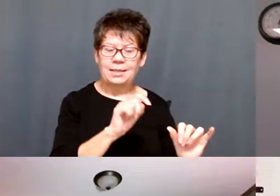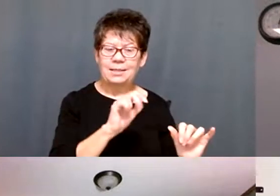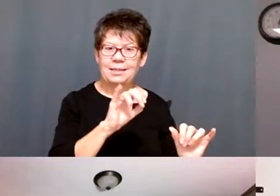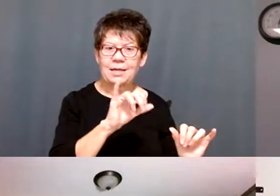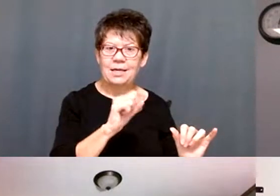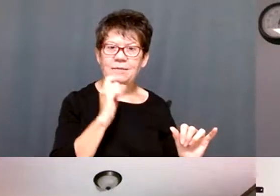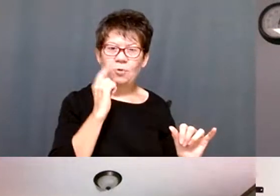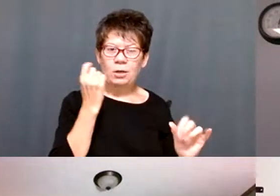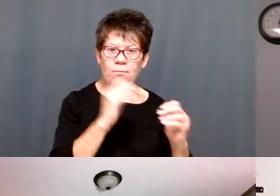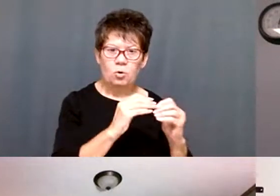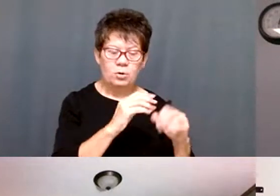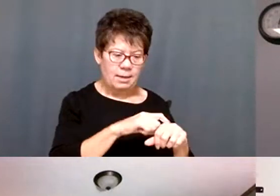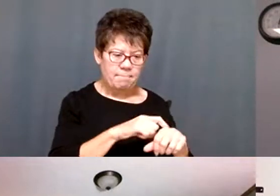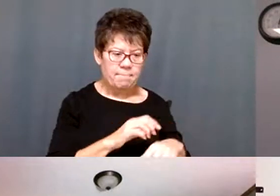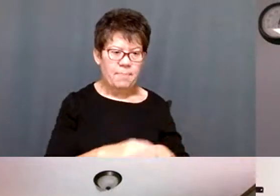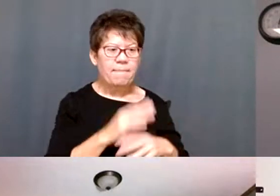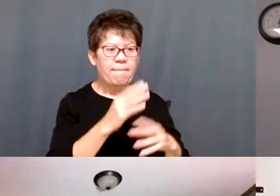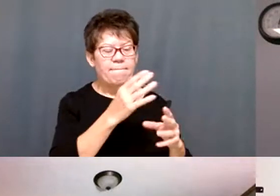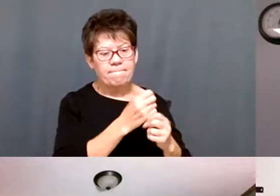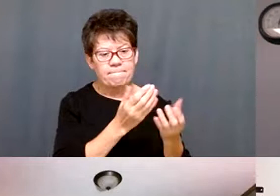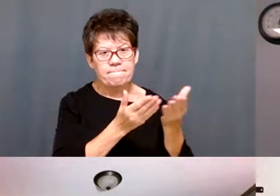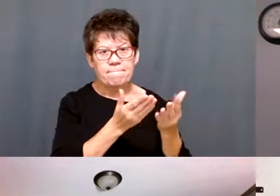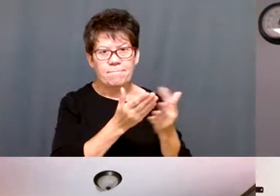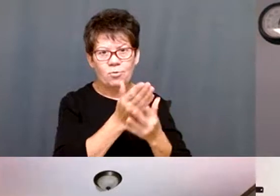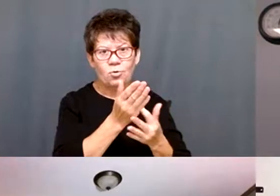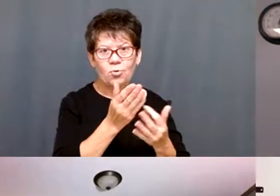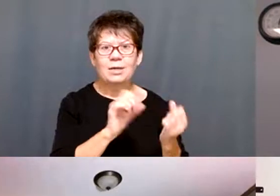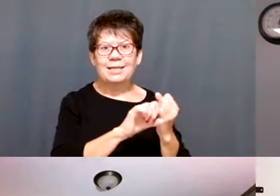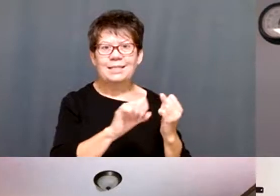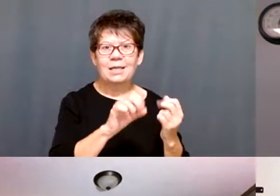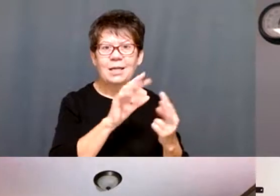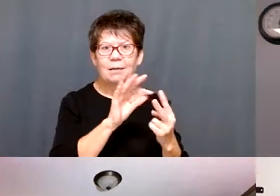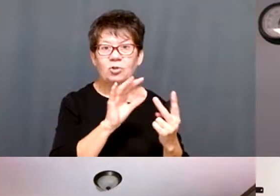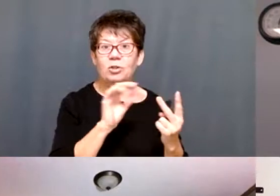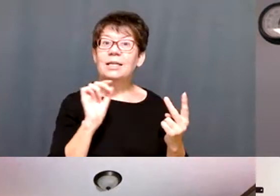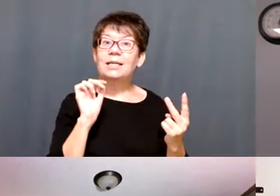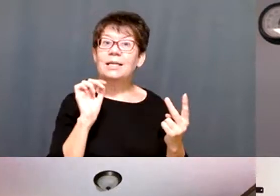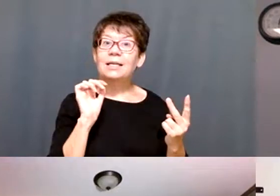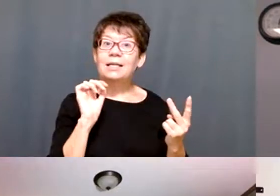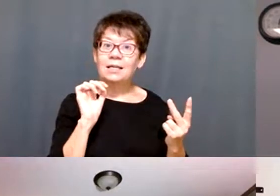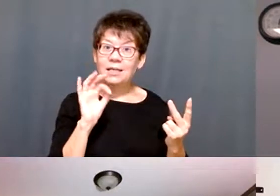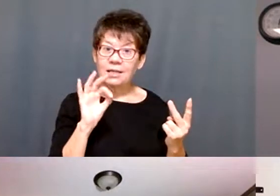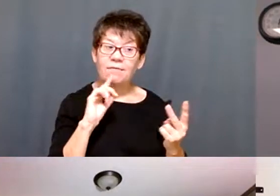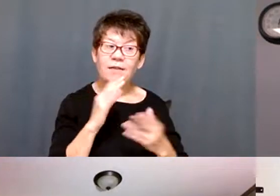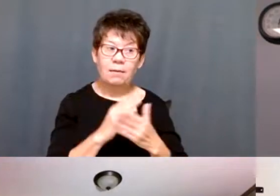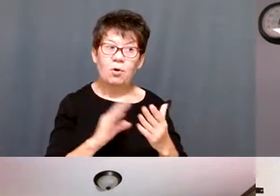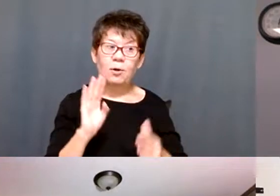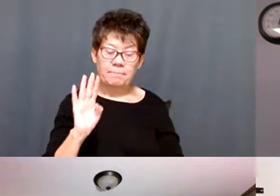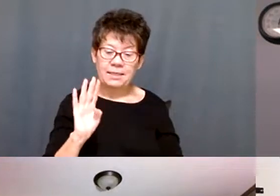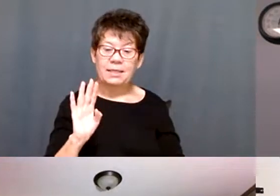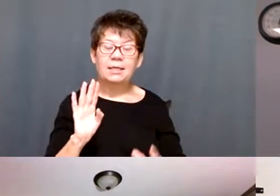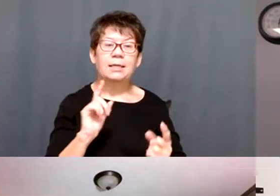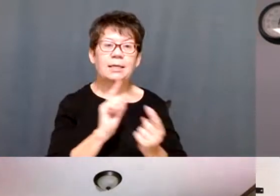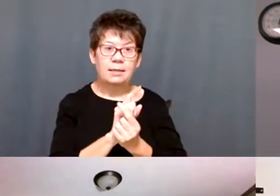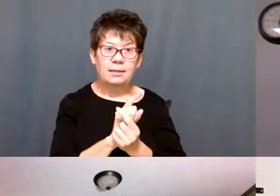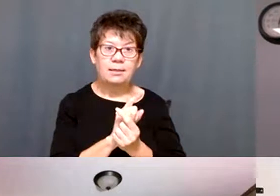for longer and receiving services through the extended option if they are Part B eligible and have that